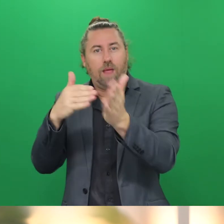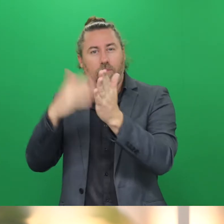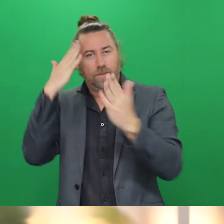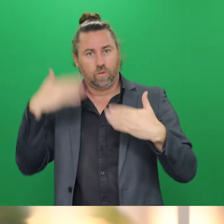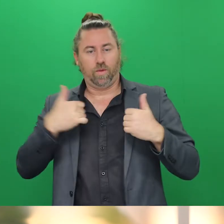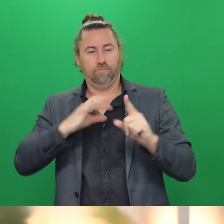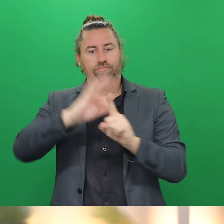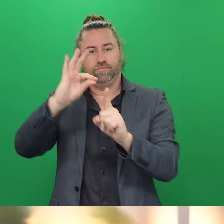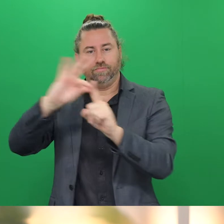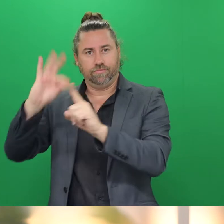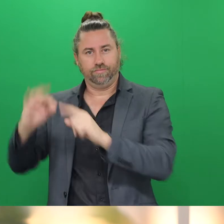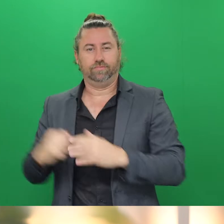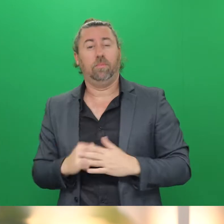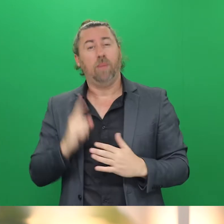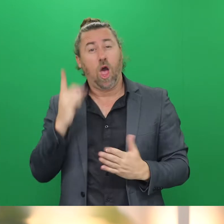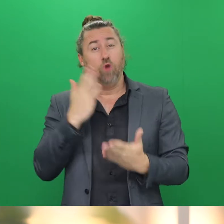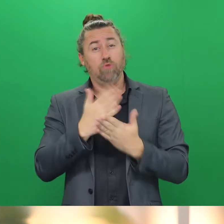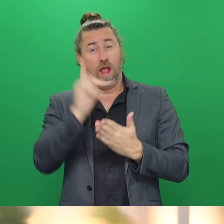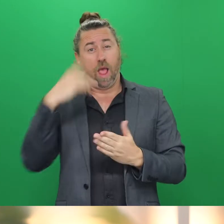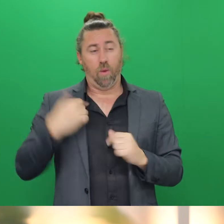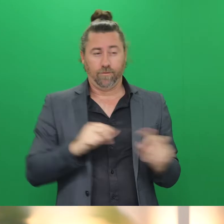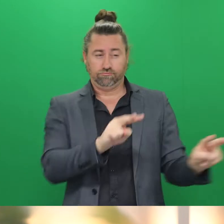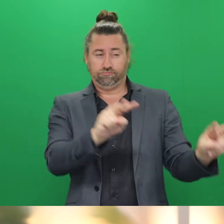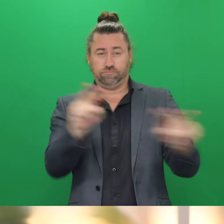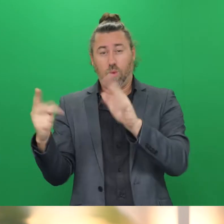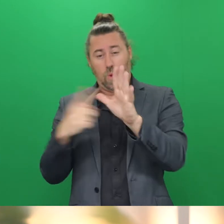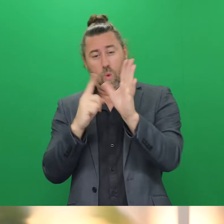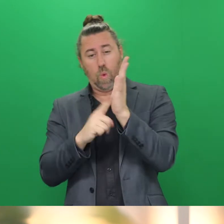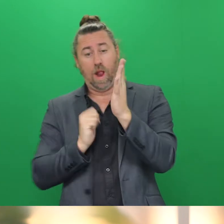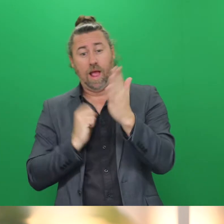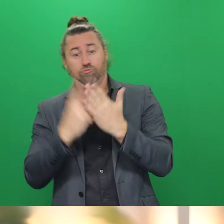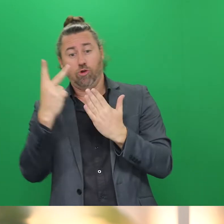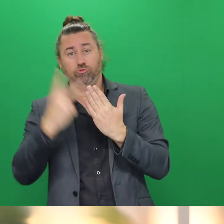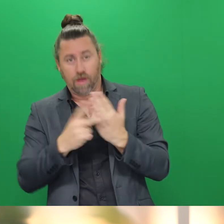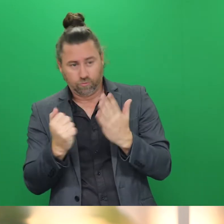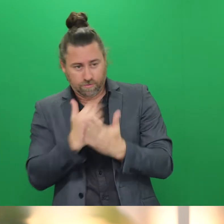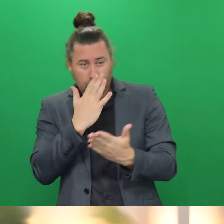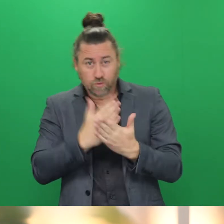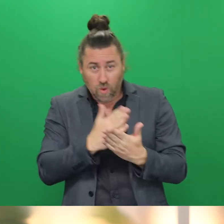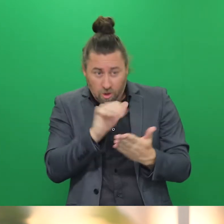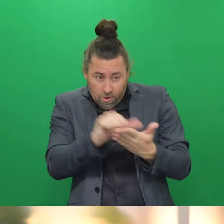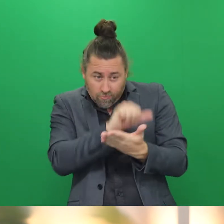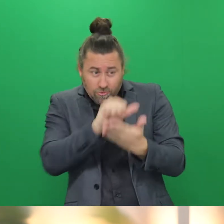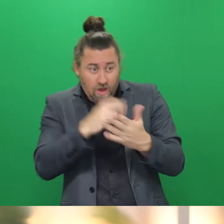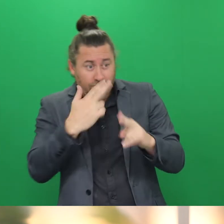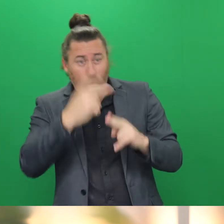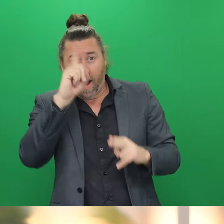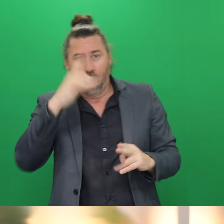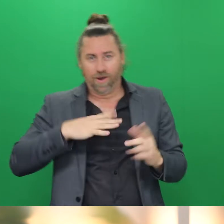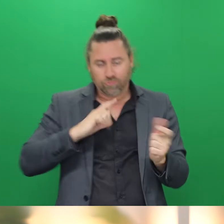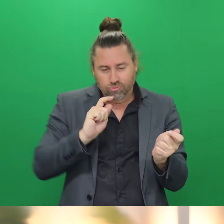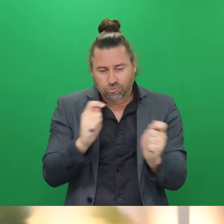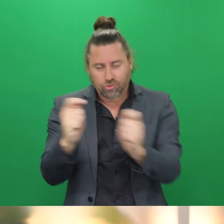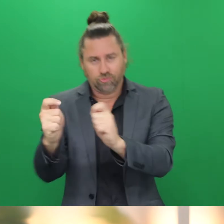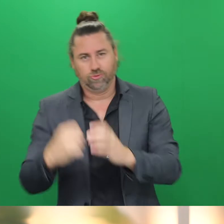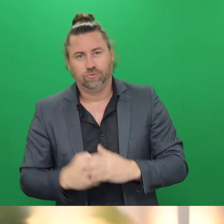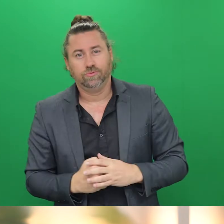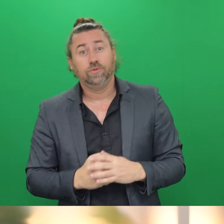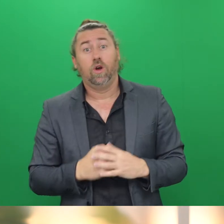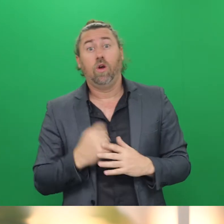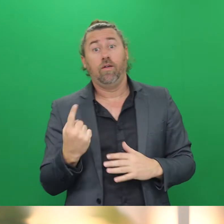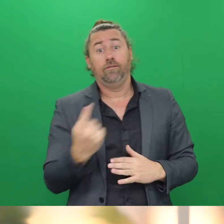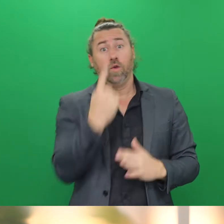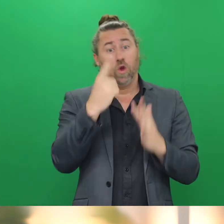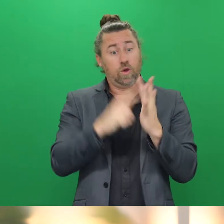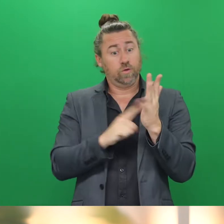comprehensive evaluation which will help guide future reforms of the initiative. From the 1st of July 2022,